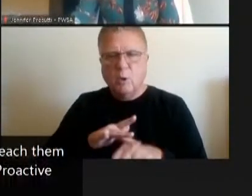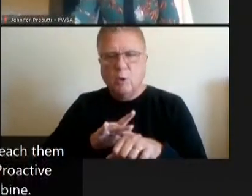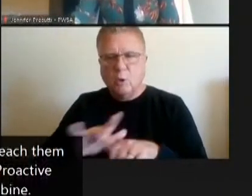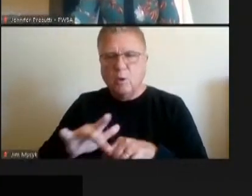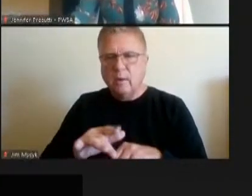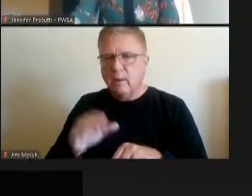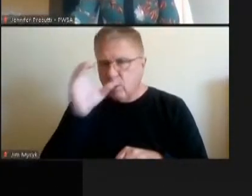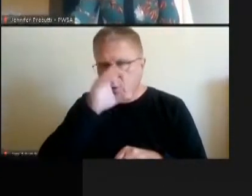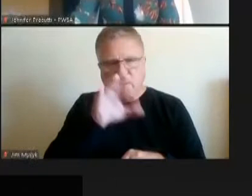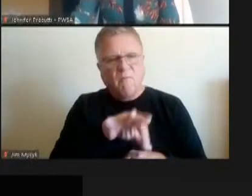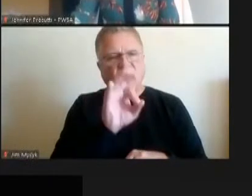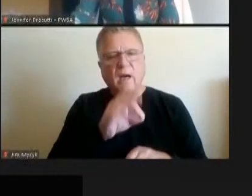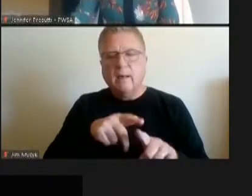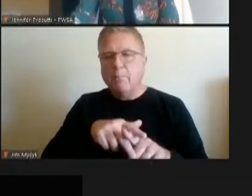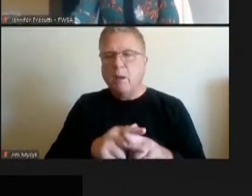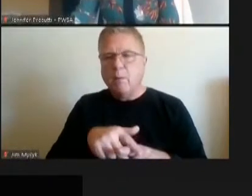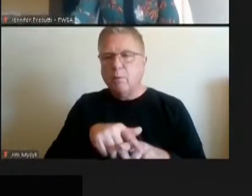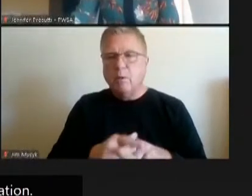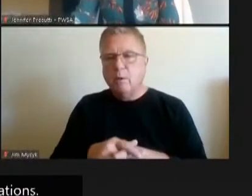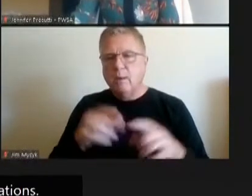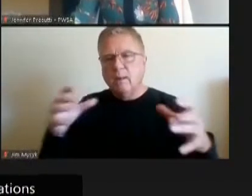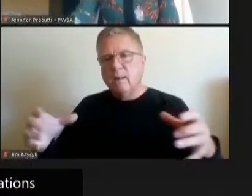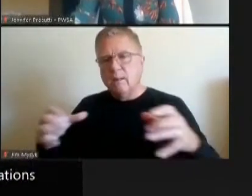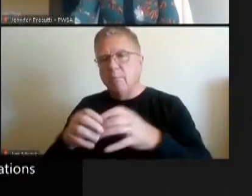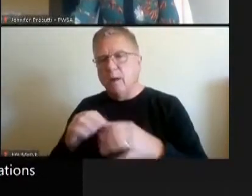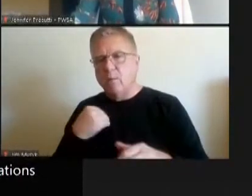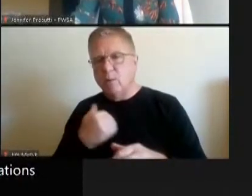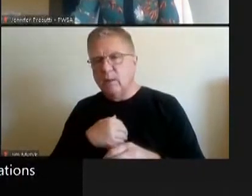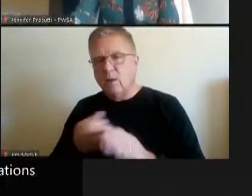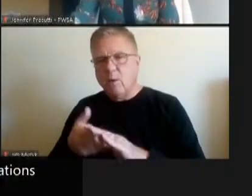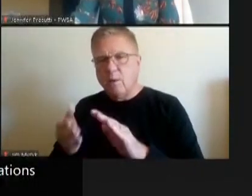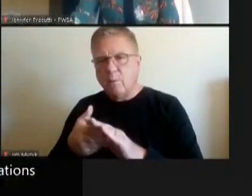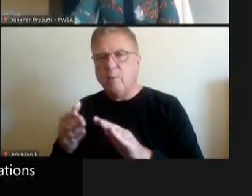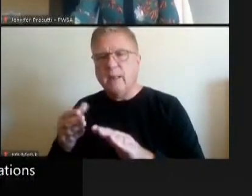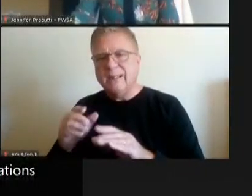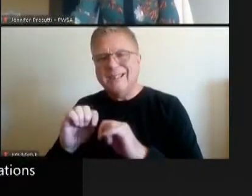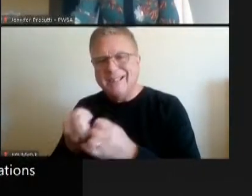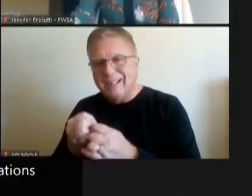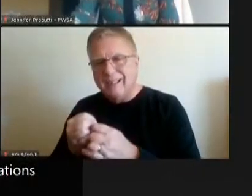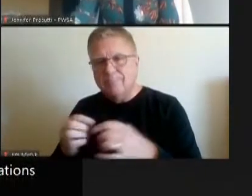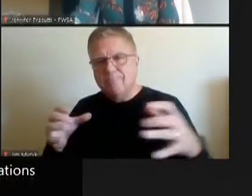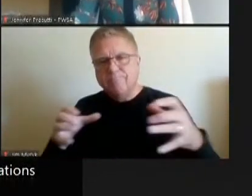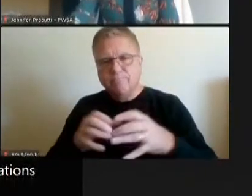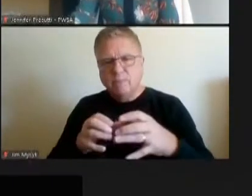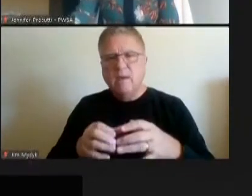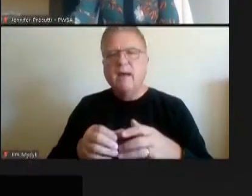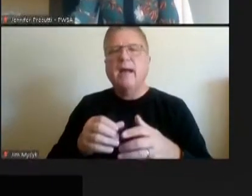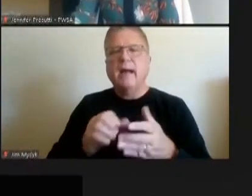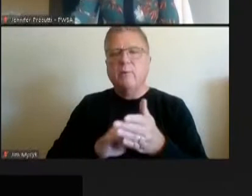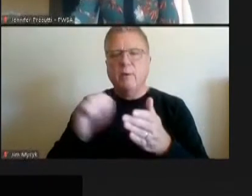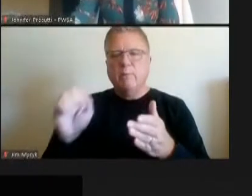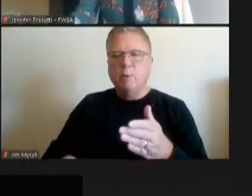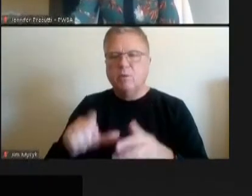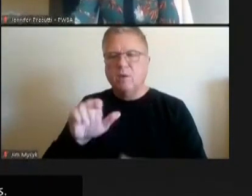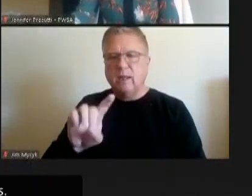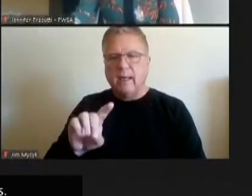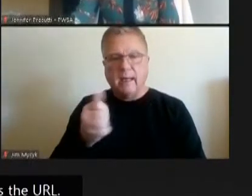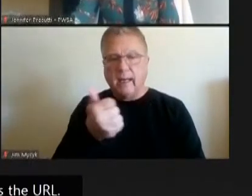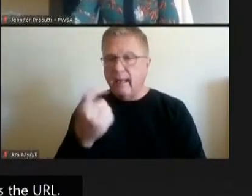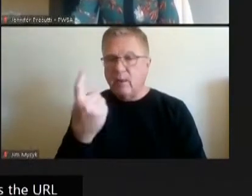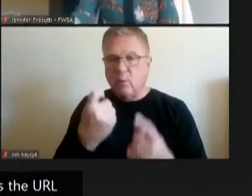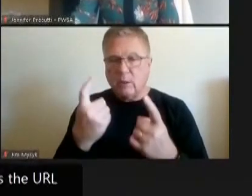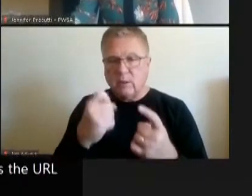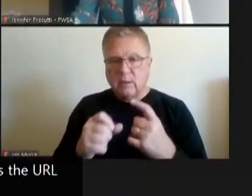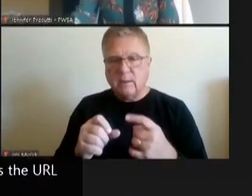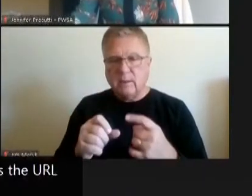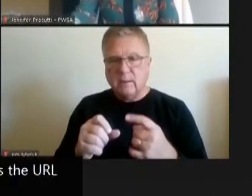Combine that with potentially our field operations team and get that lead removed for them. Any questions about those programs? There's the URL there on the